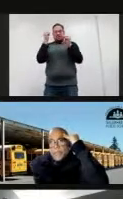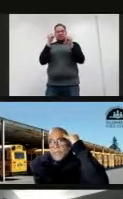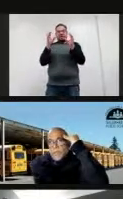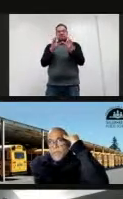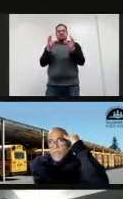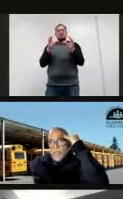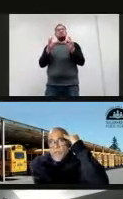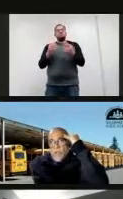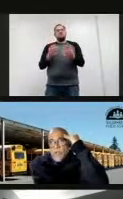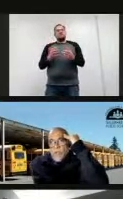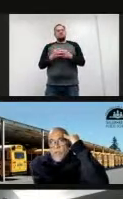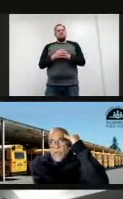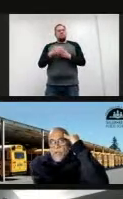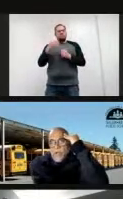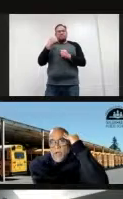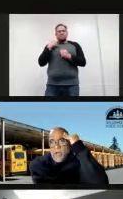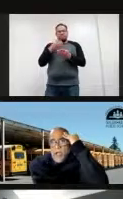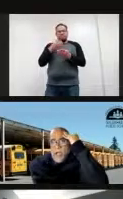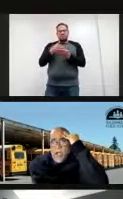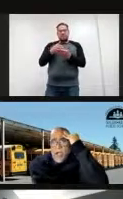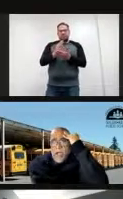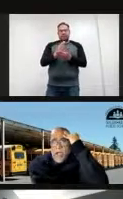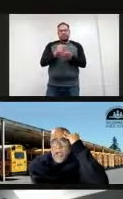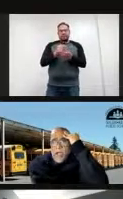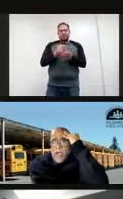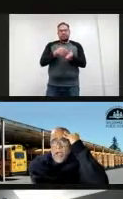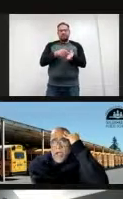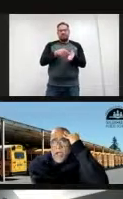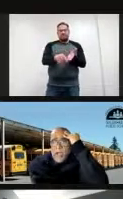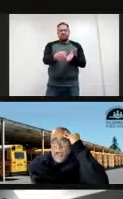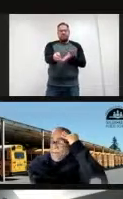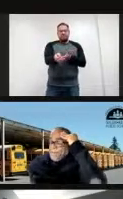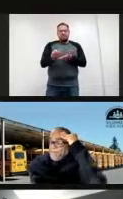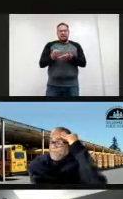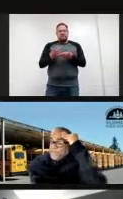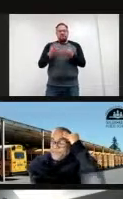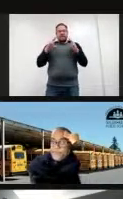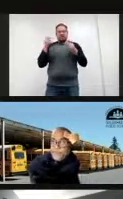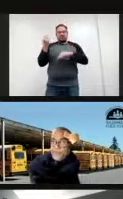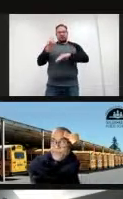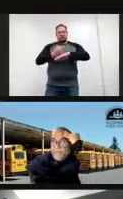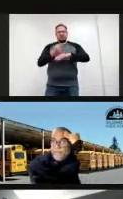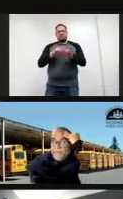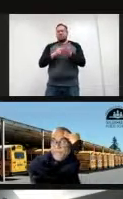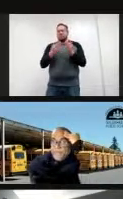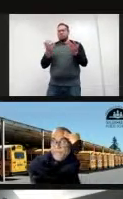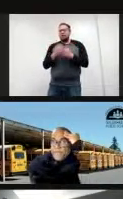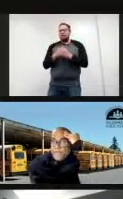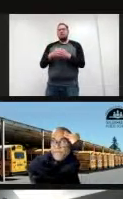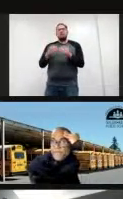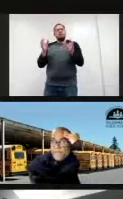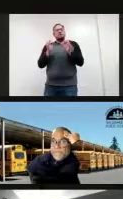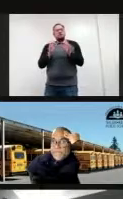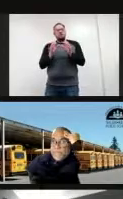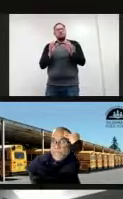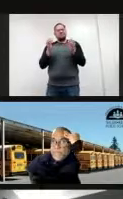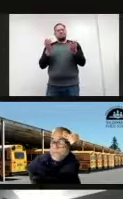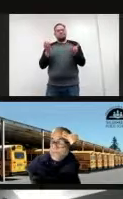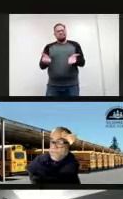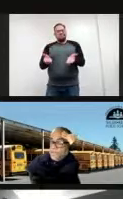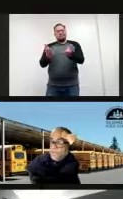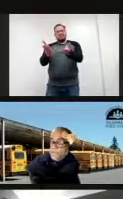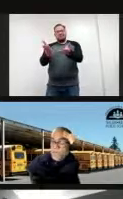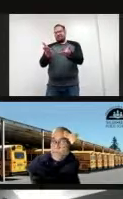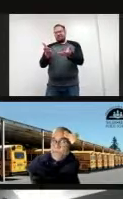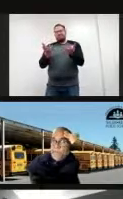is the right to purchase back vacation days, meaning that a contract would, of course, afford a superintendent X number